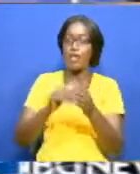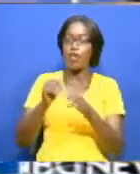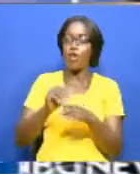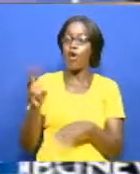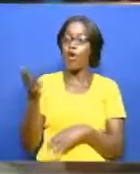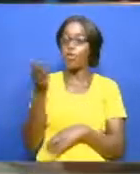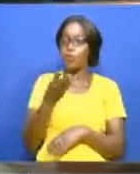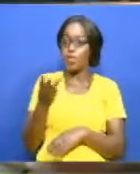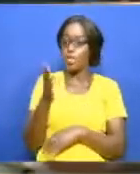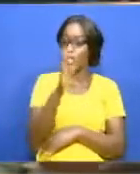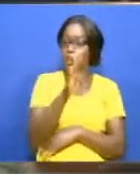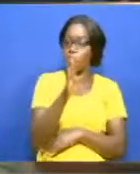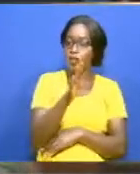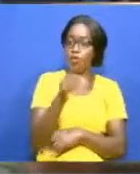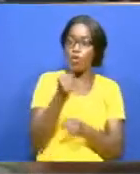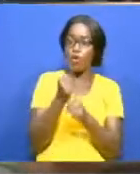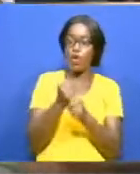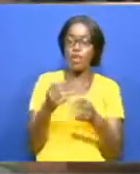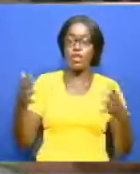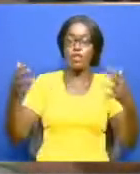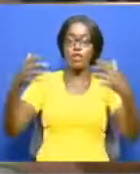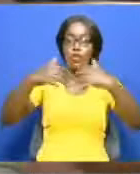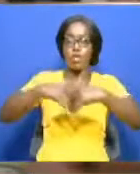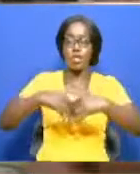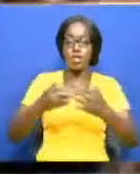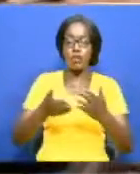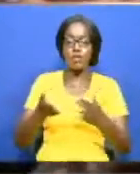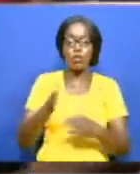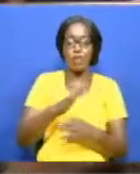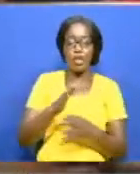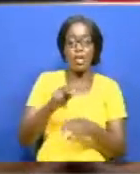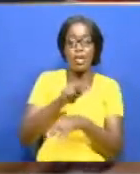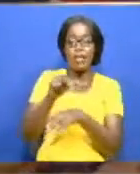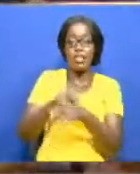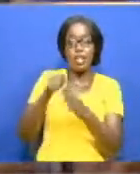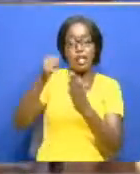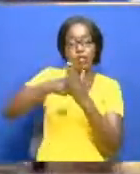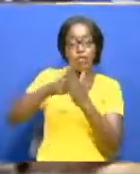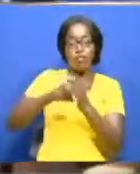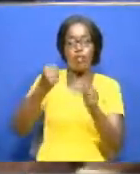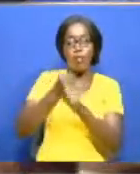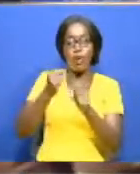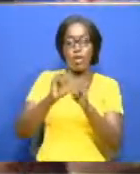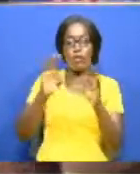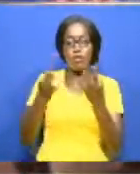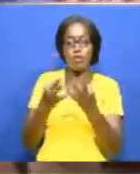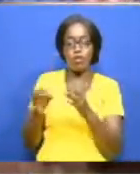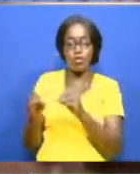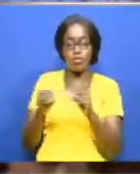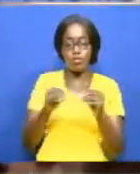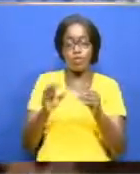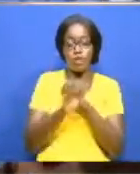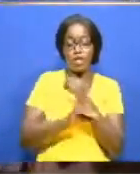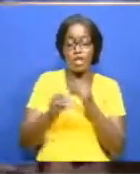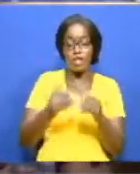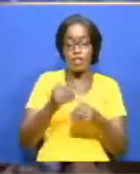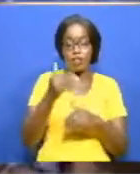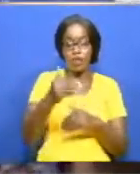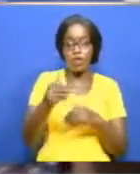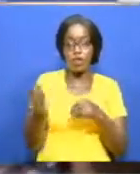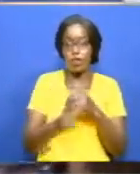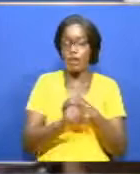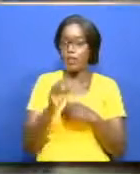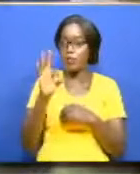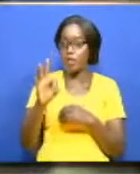Wednesday afternoon on working together to restore the soul of the nation and fight for working families to move the country forward. In March,